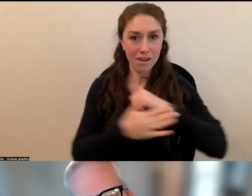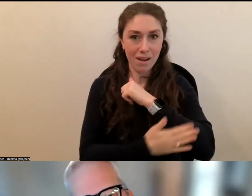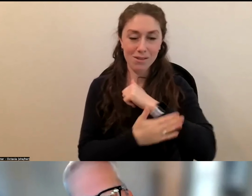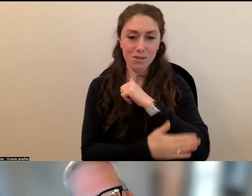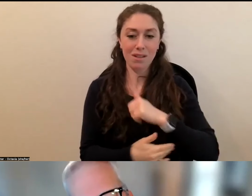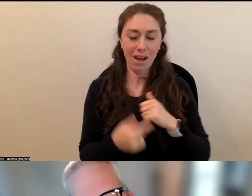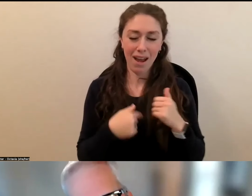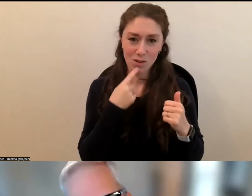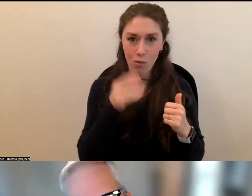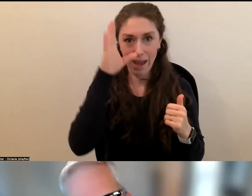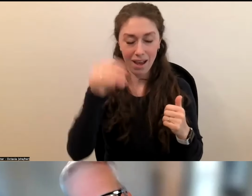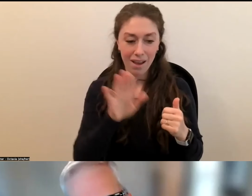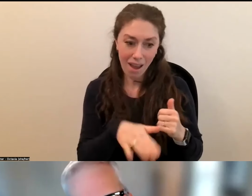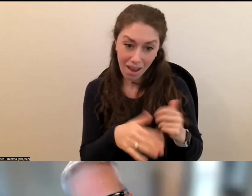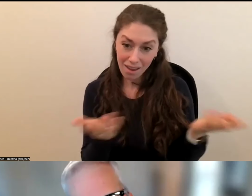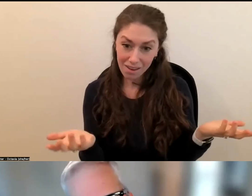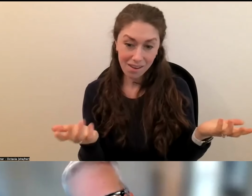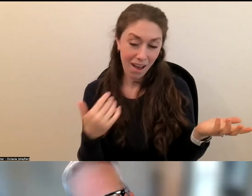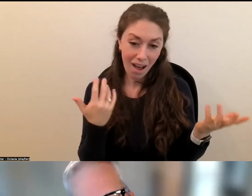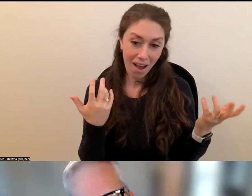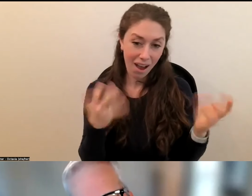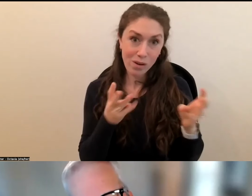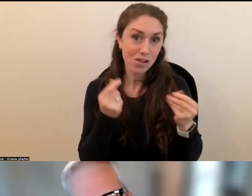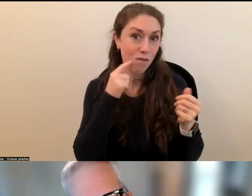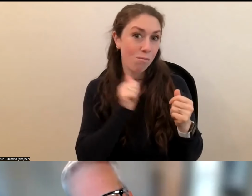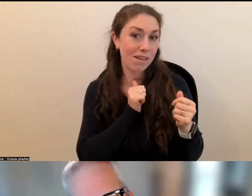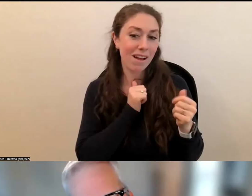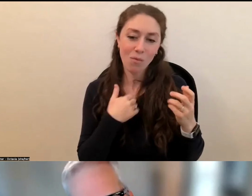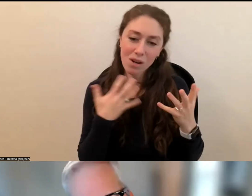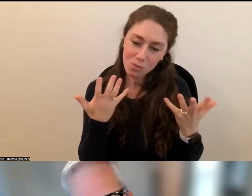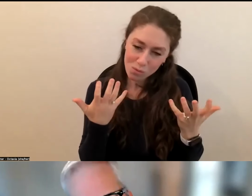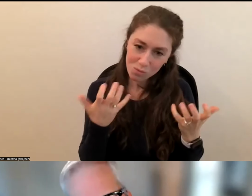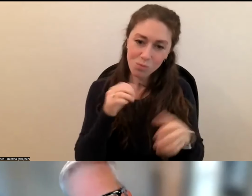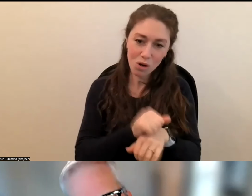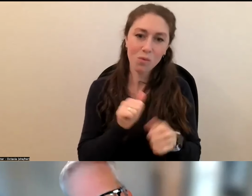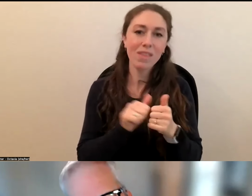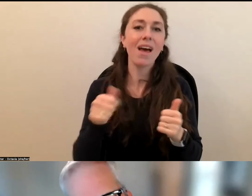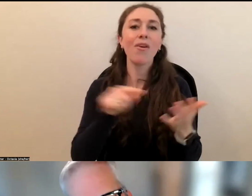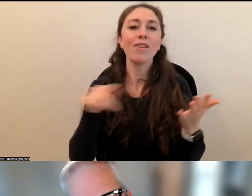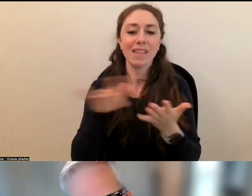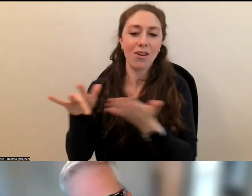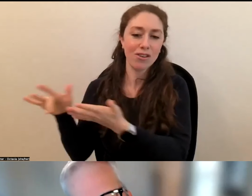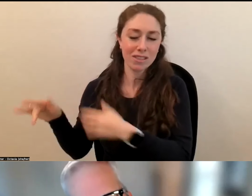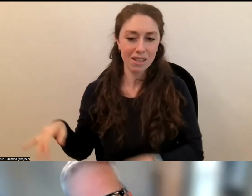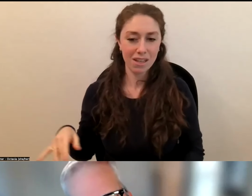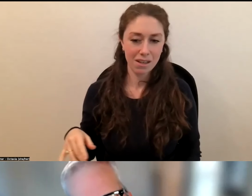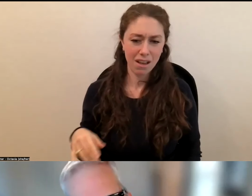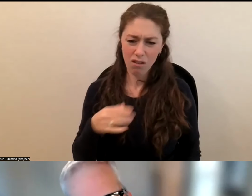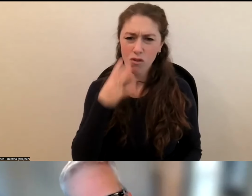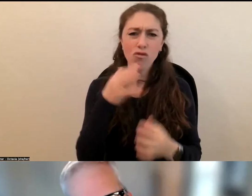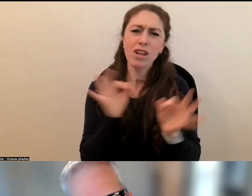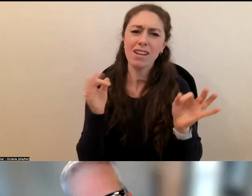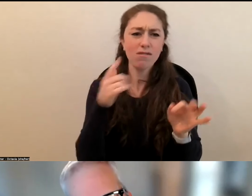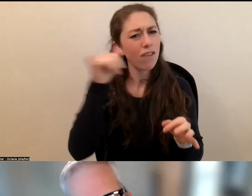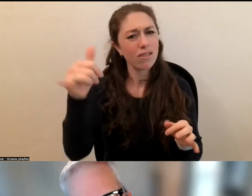said to him, I said, look, I don't want to solve it just for myself. I want to work with these other centers. And yeah, free, for free forever, bring it